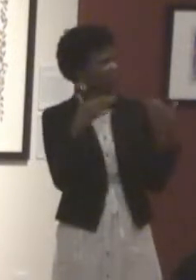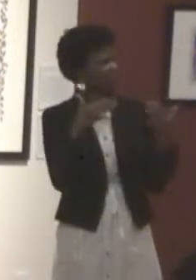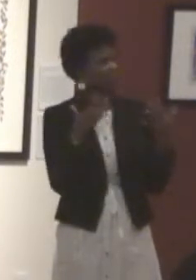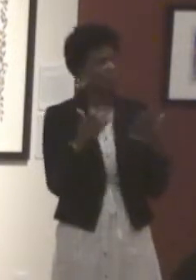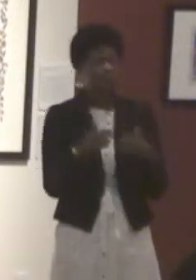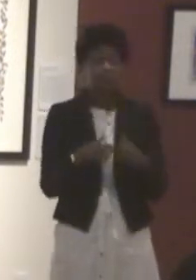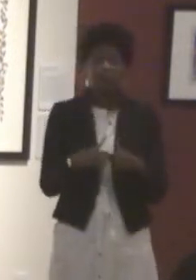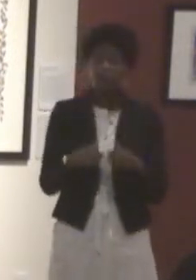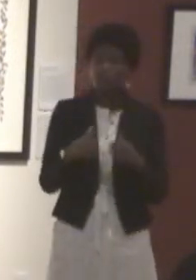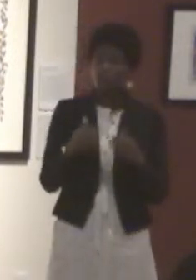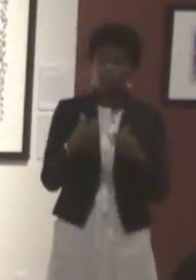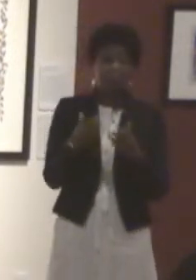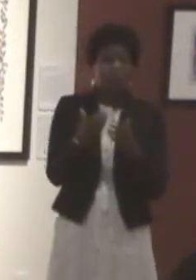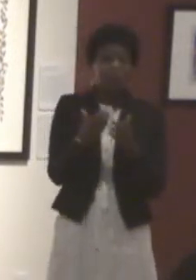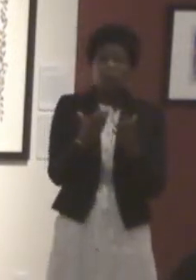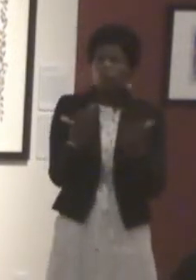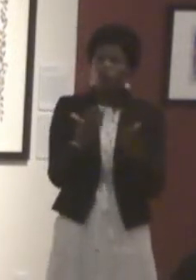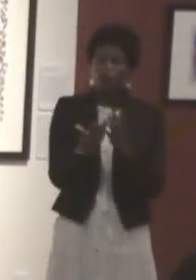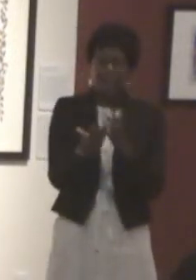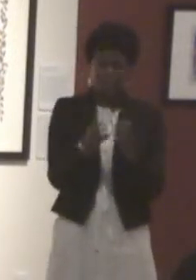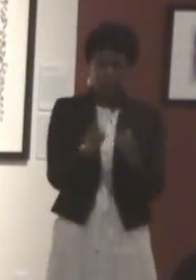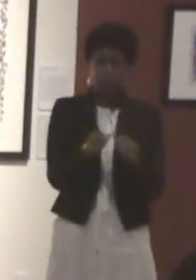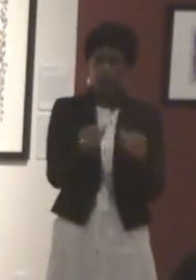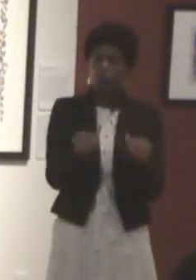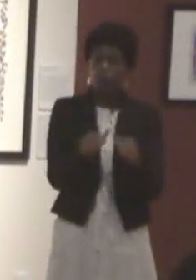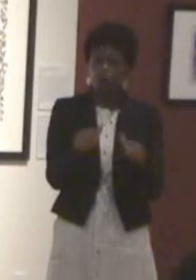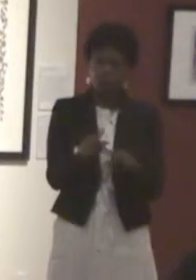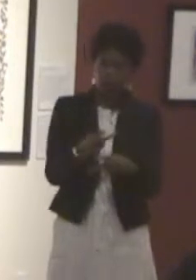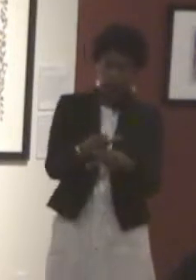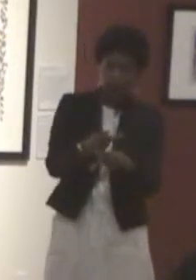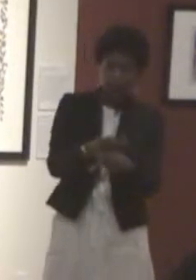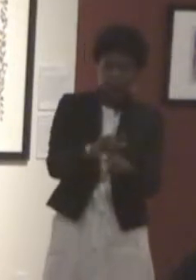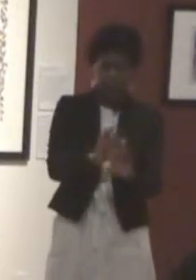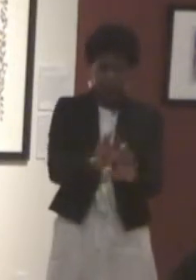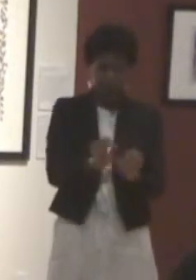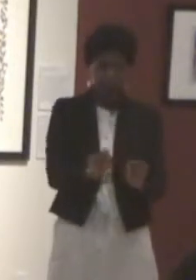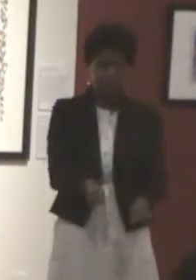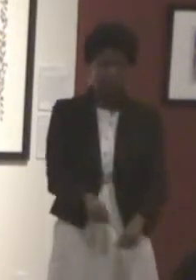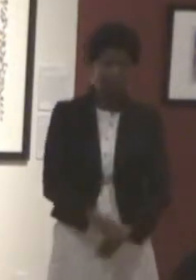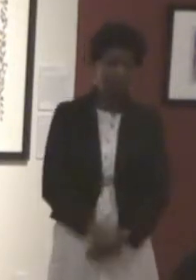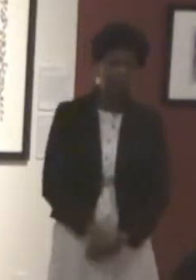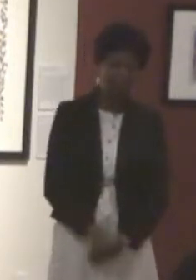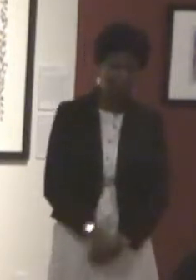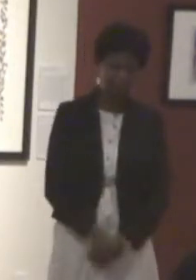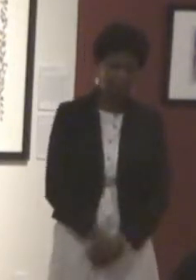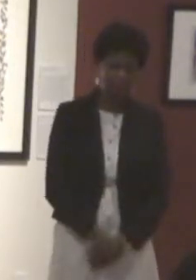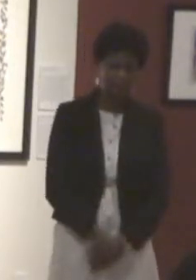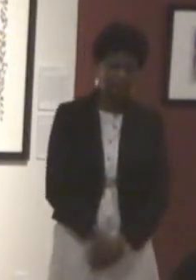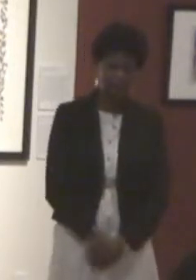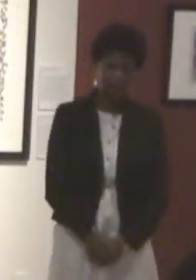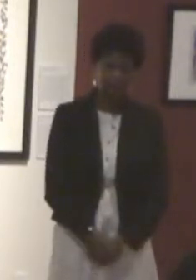Or take any other steps that you need to preserve your well-being. All right.